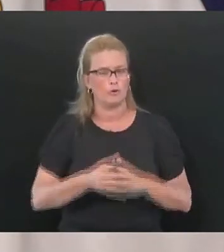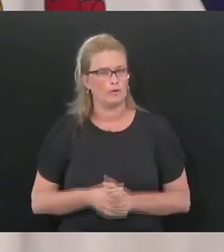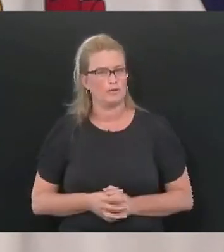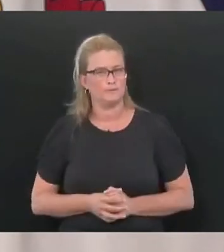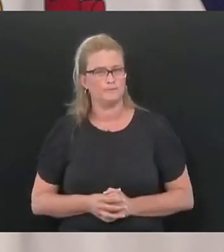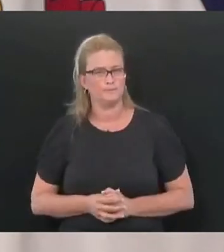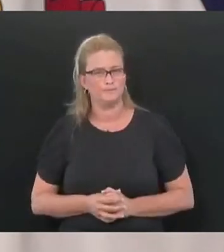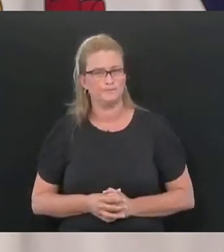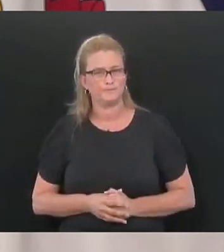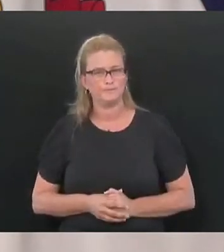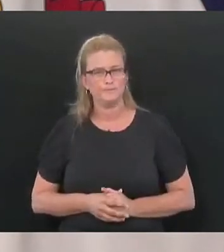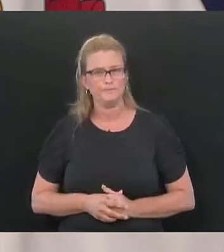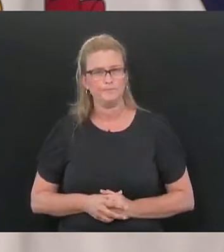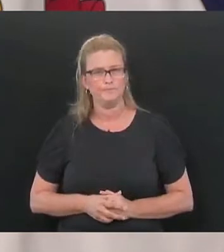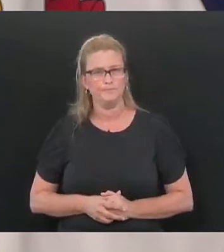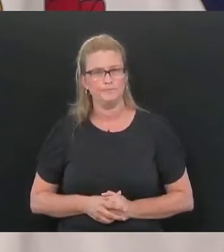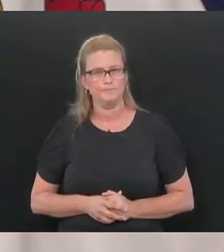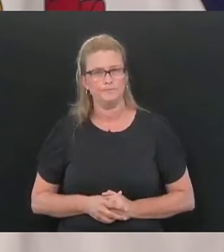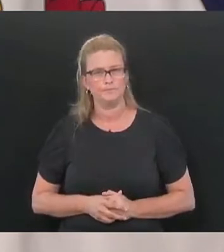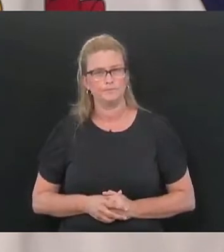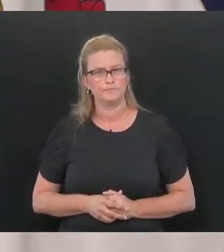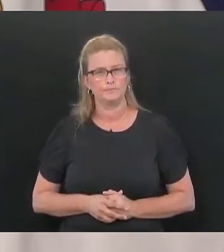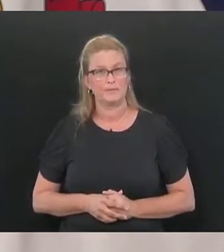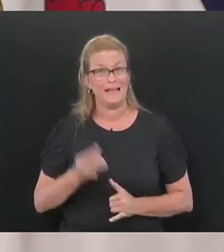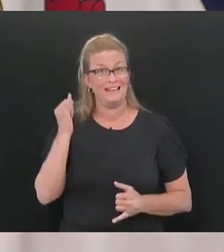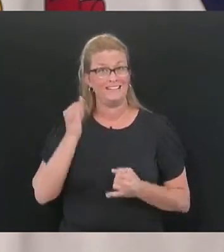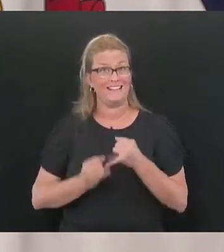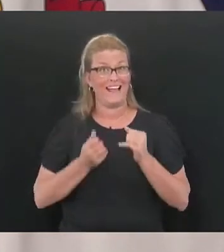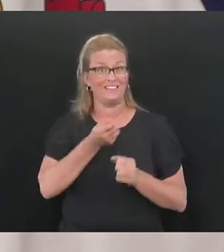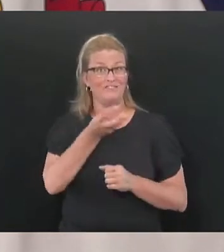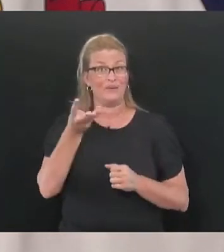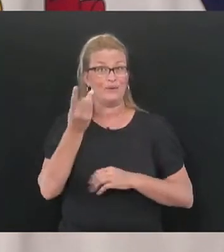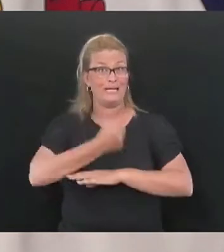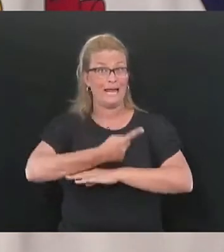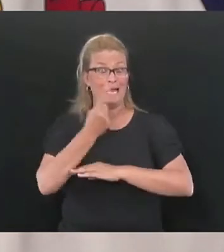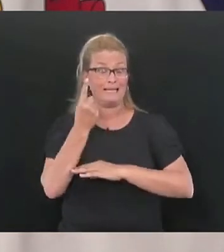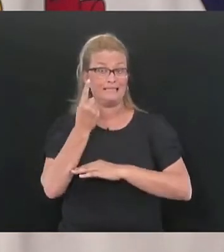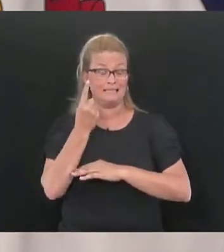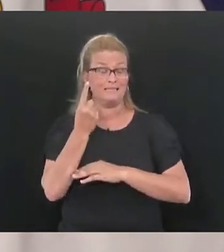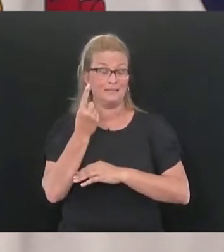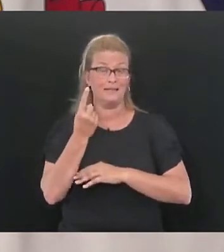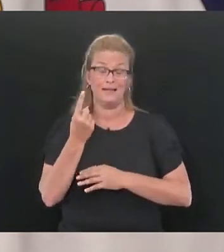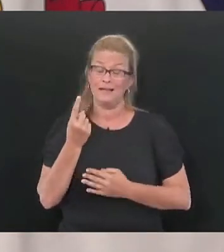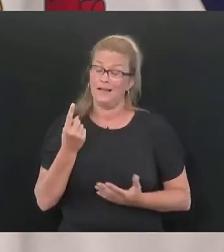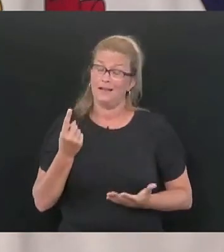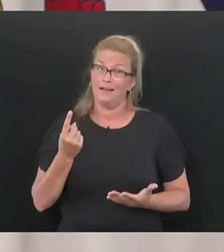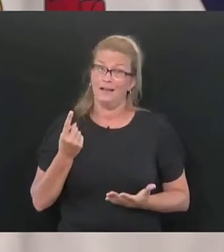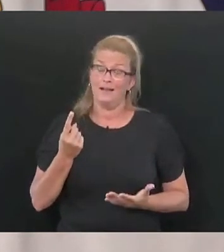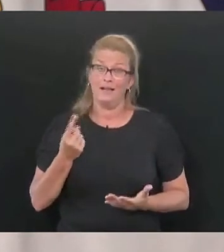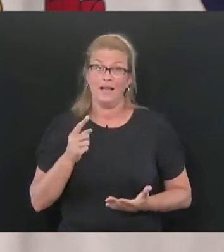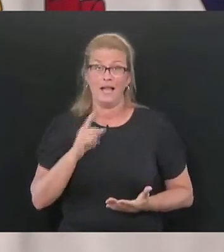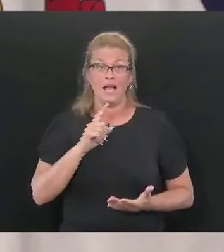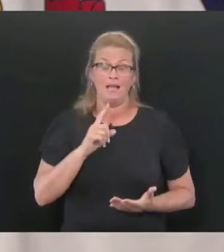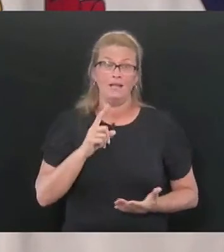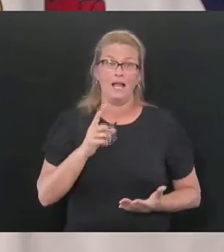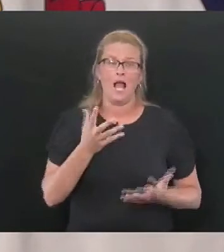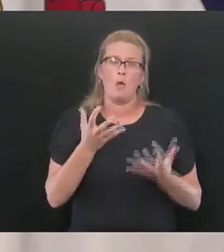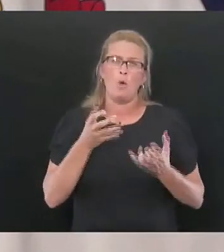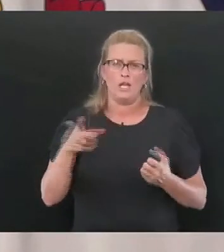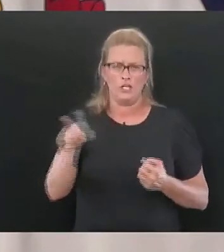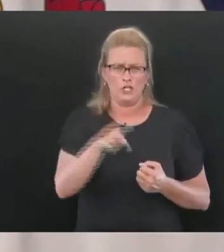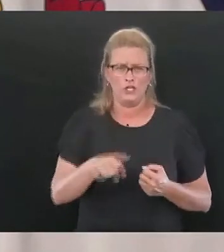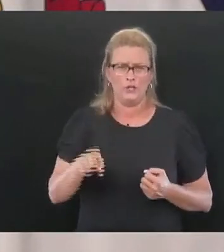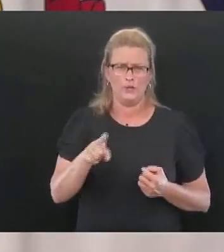You know, in the last couple of days, I would ask you even just this, I would ask you to say a little prayer